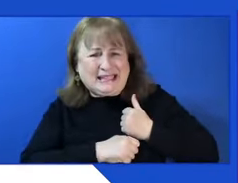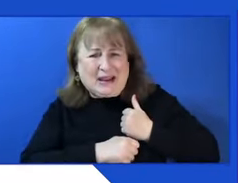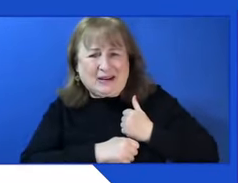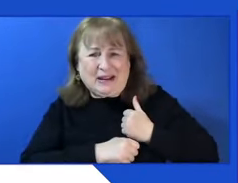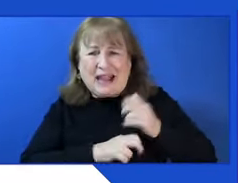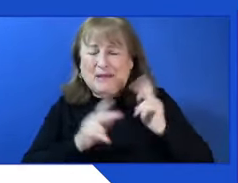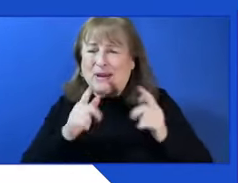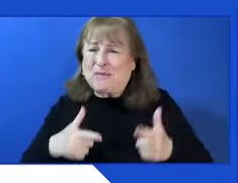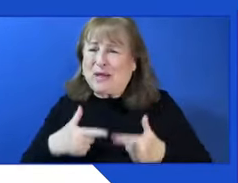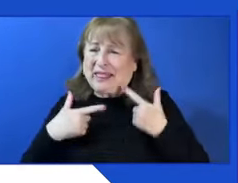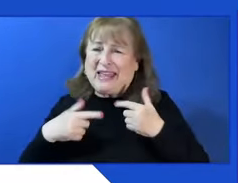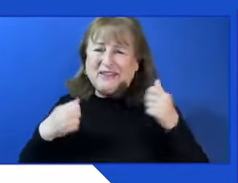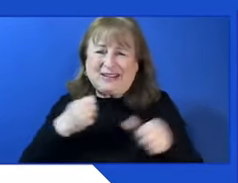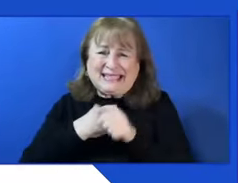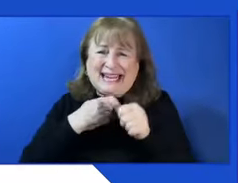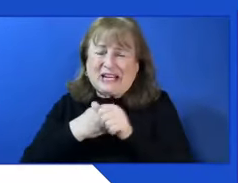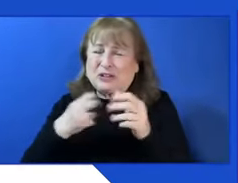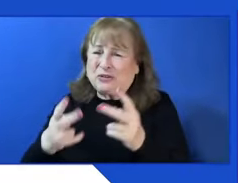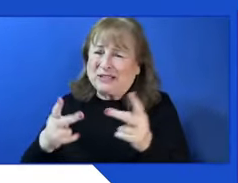in harm's way.